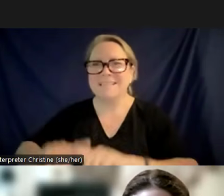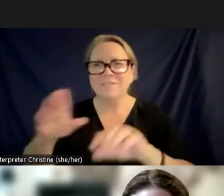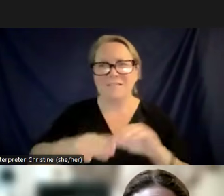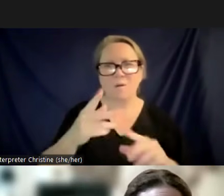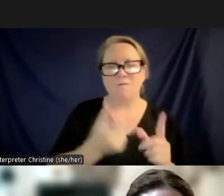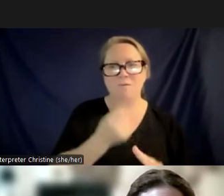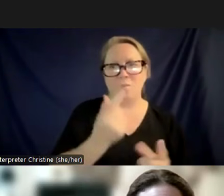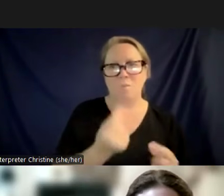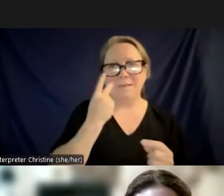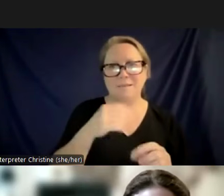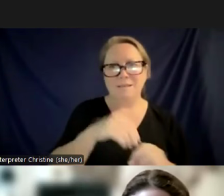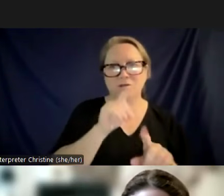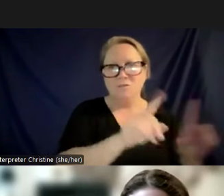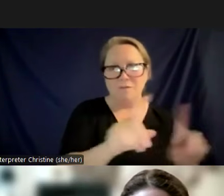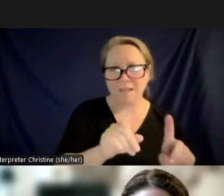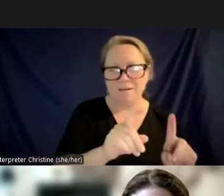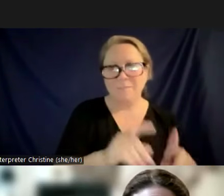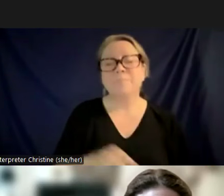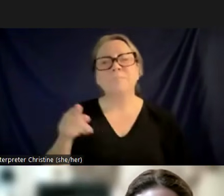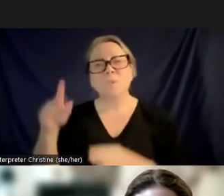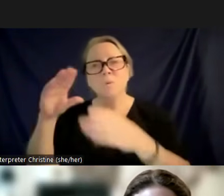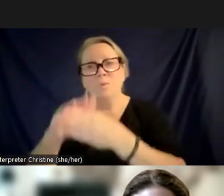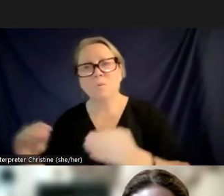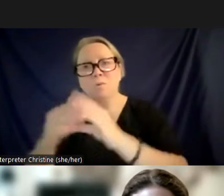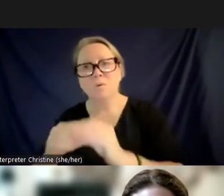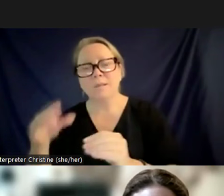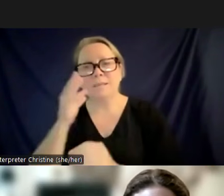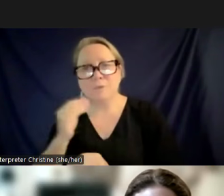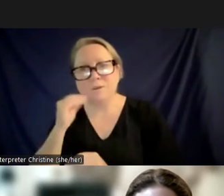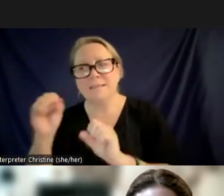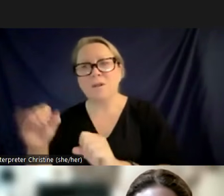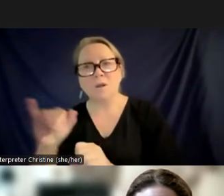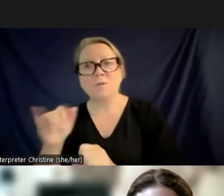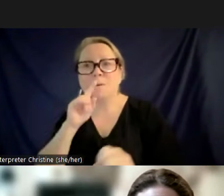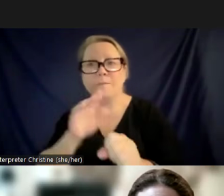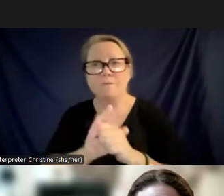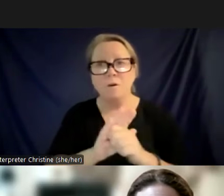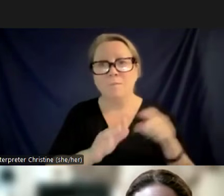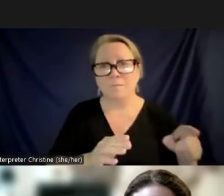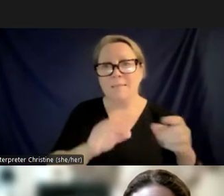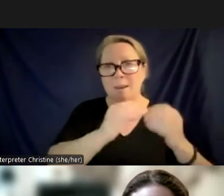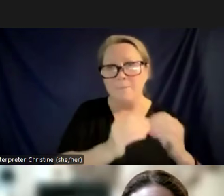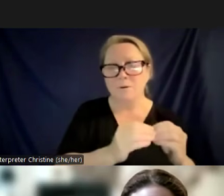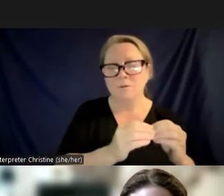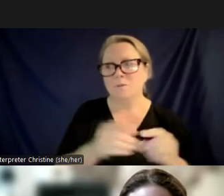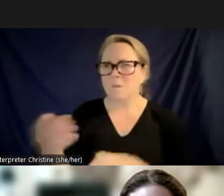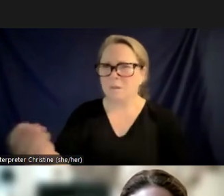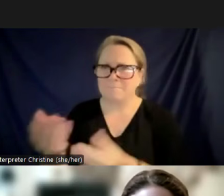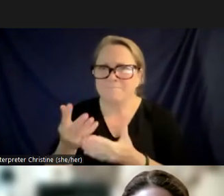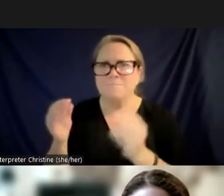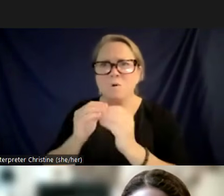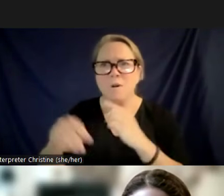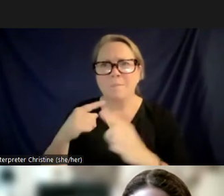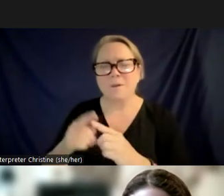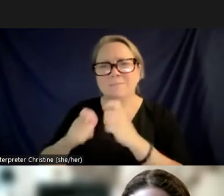data. Or qualitative data can also affirm what we see in survey data and tell us more about how particular